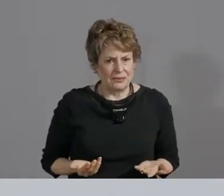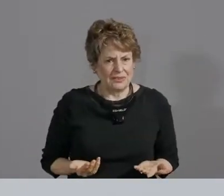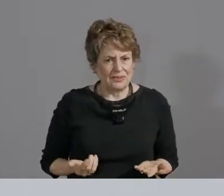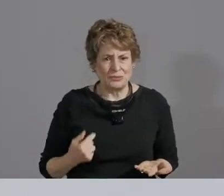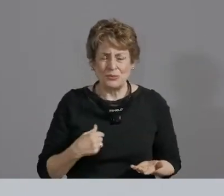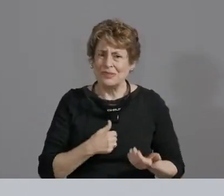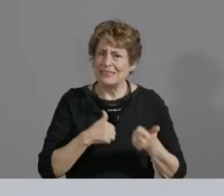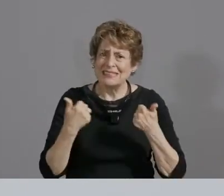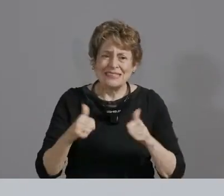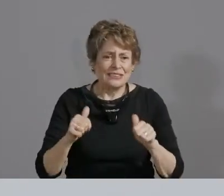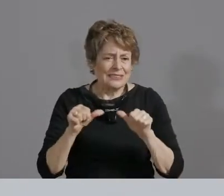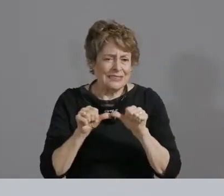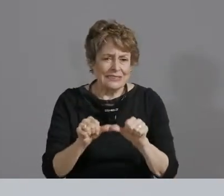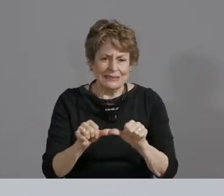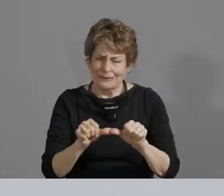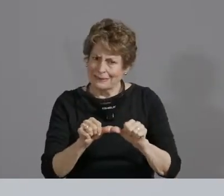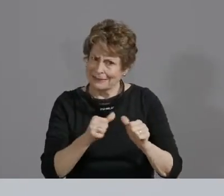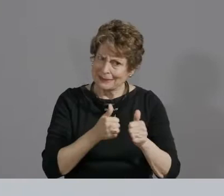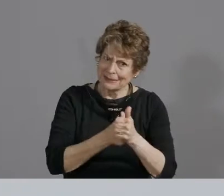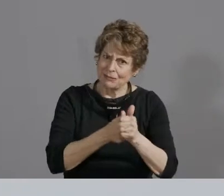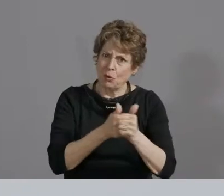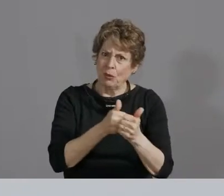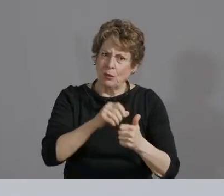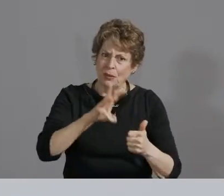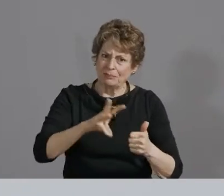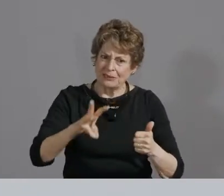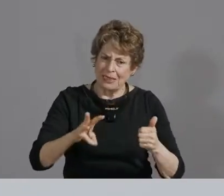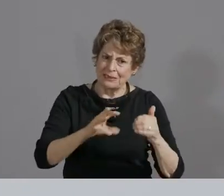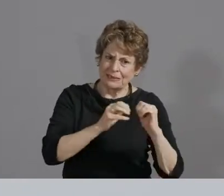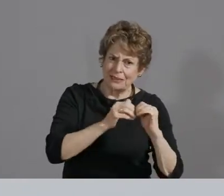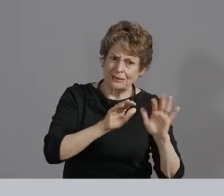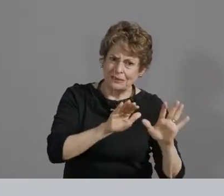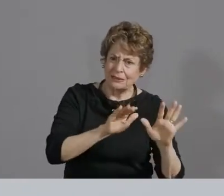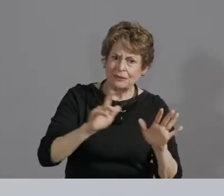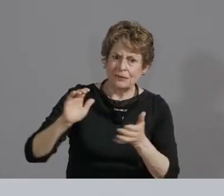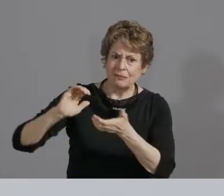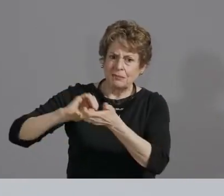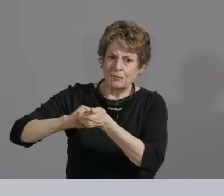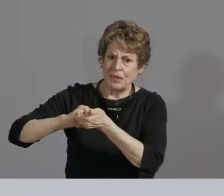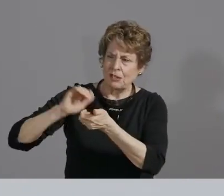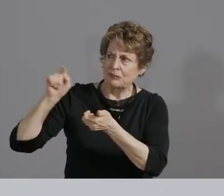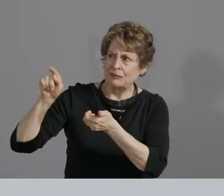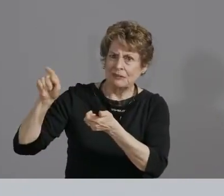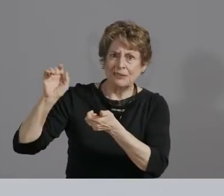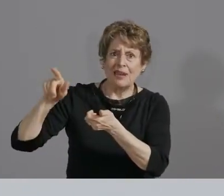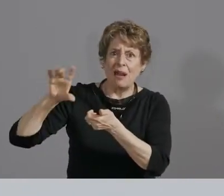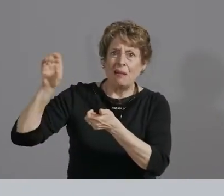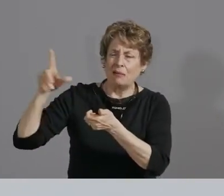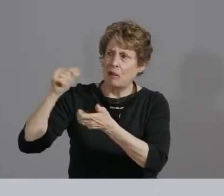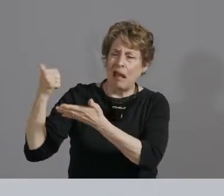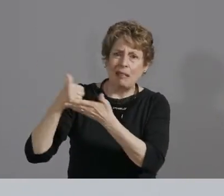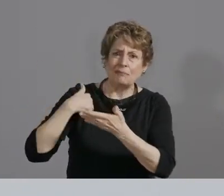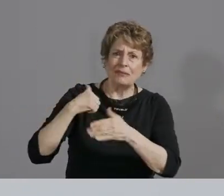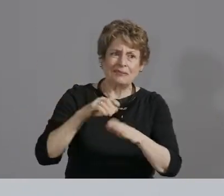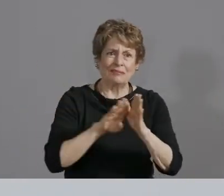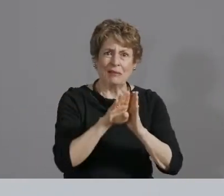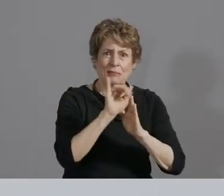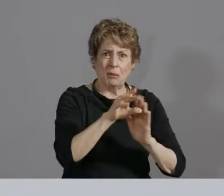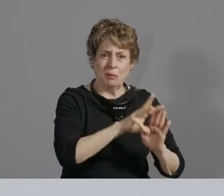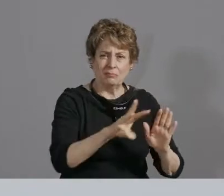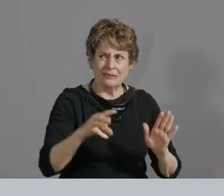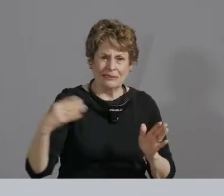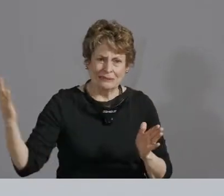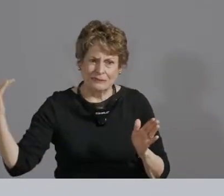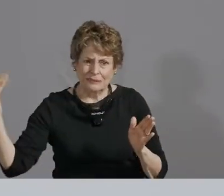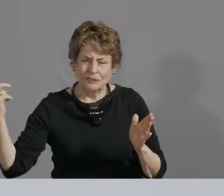and MTX, who built the website. You know, a number of enhancements went in place, like to help people find new